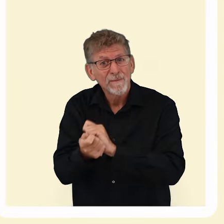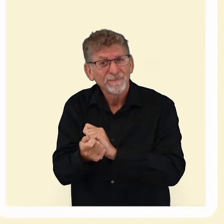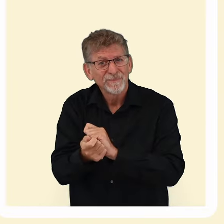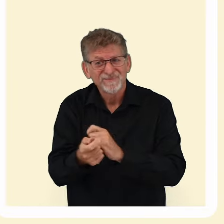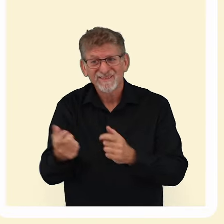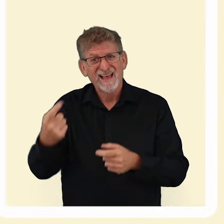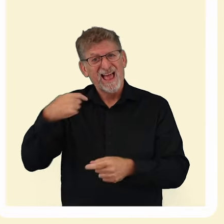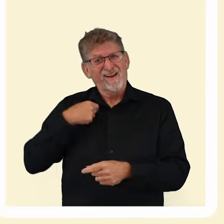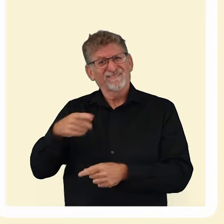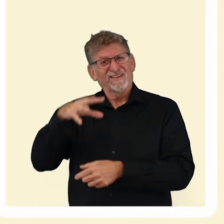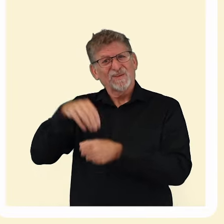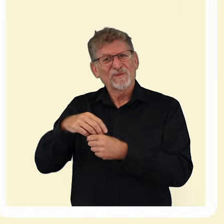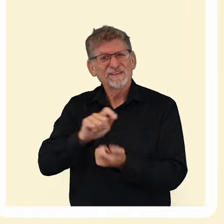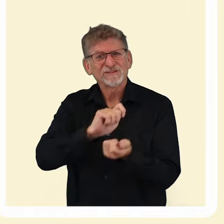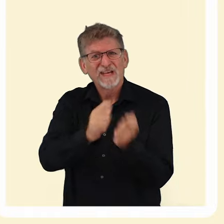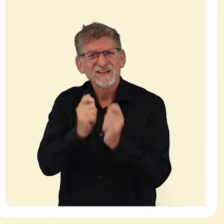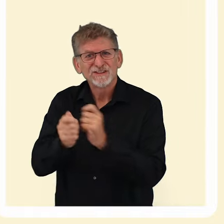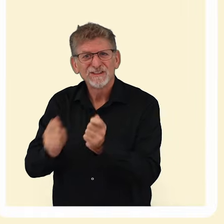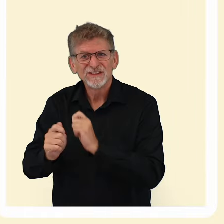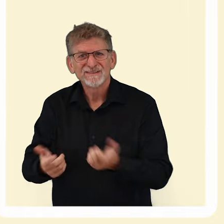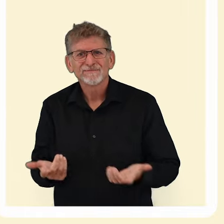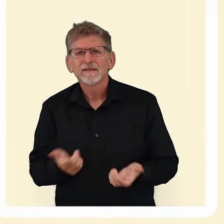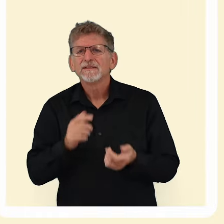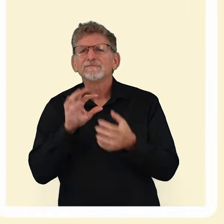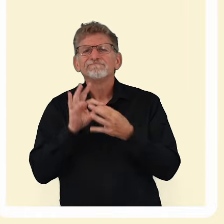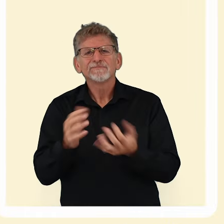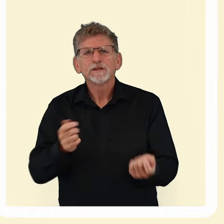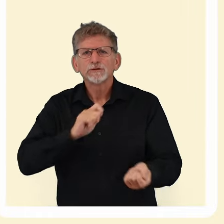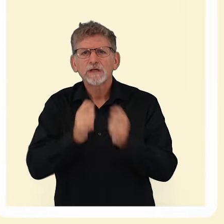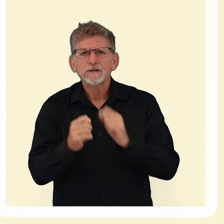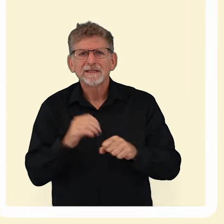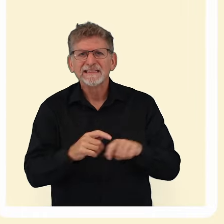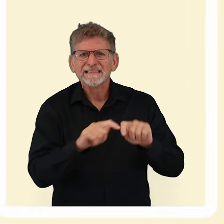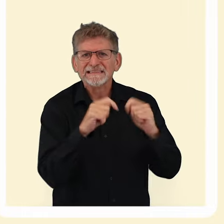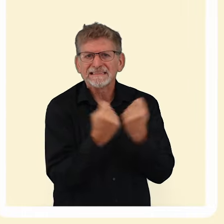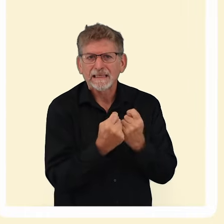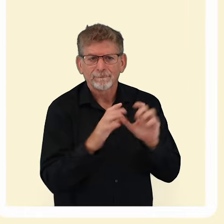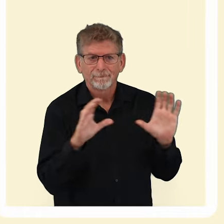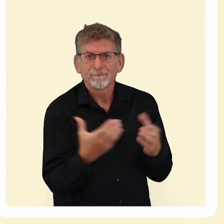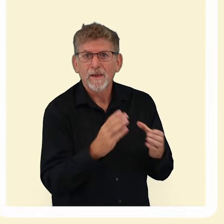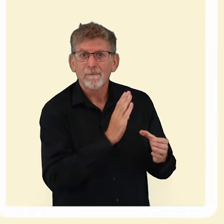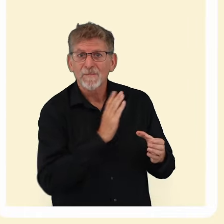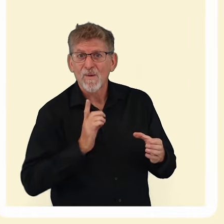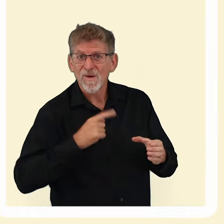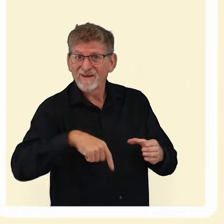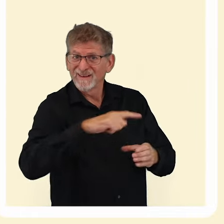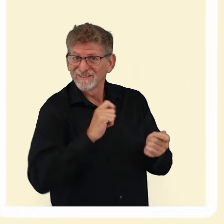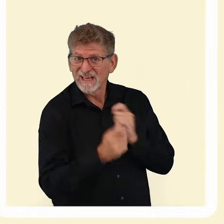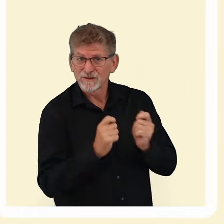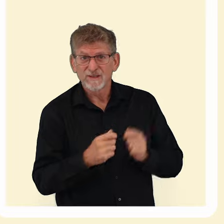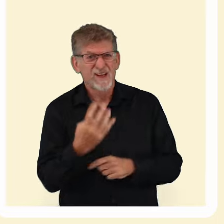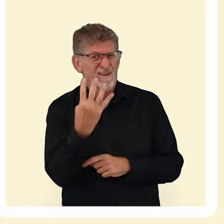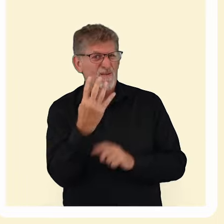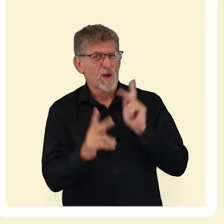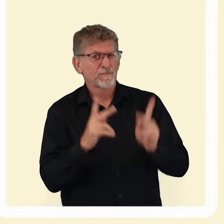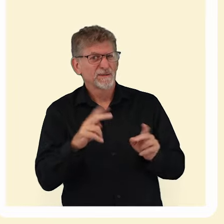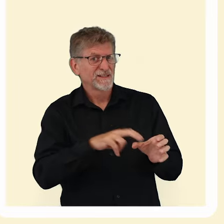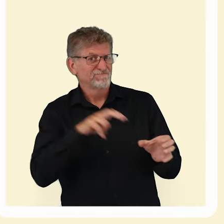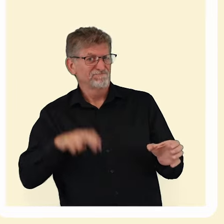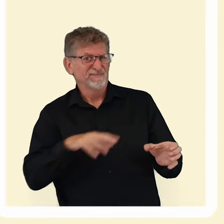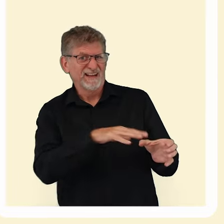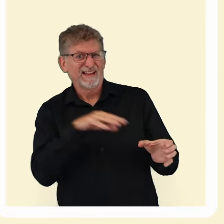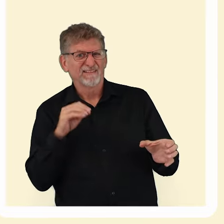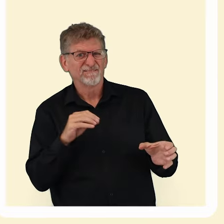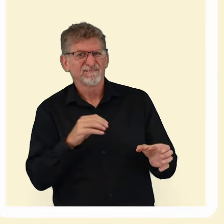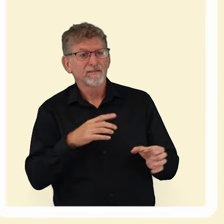the transformation comes with changes, mm-hmm. changes in the team of the board. Four people had